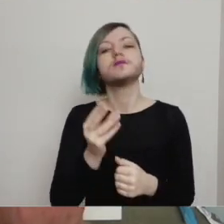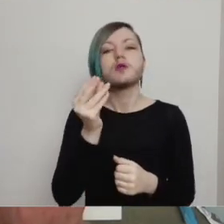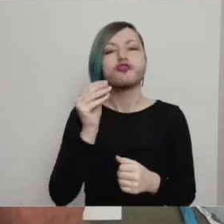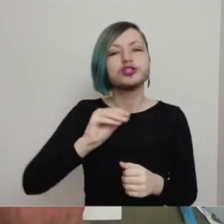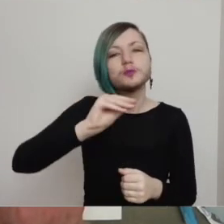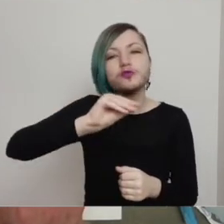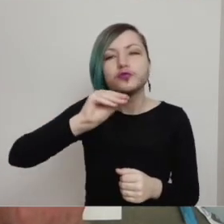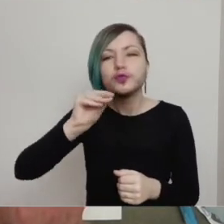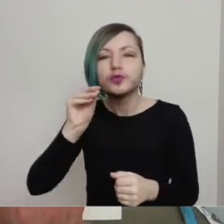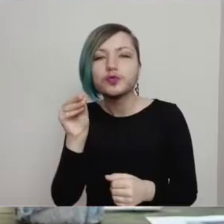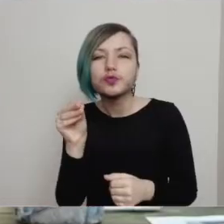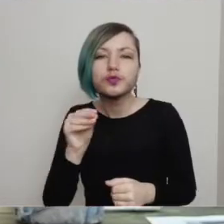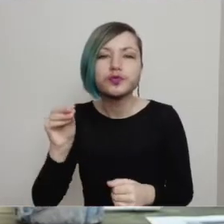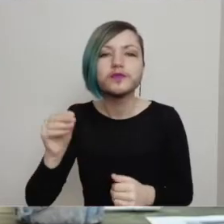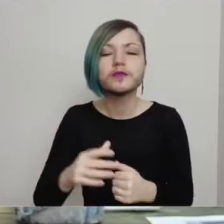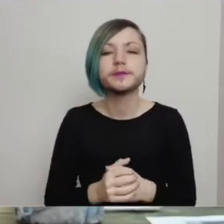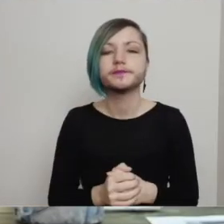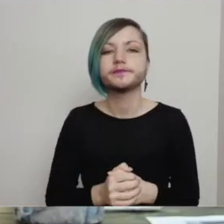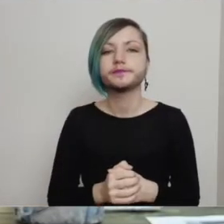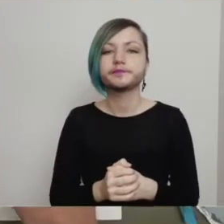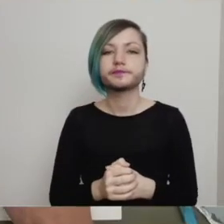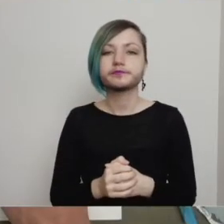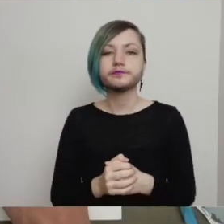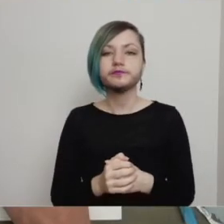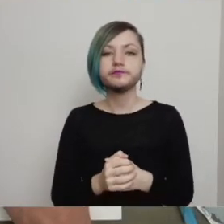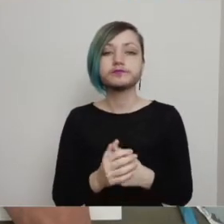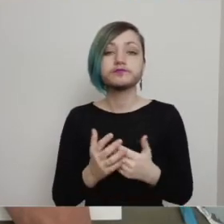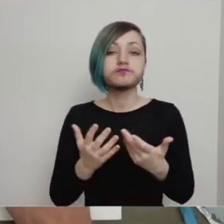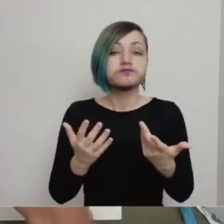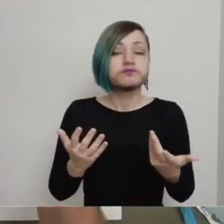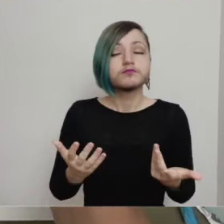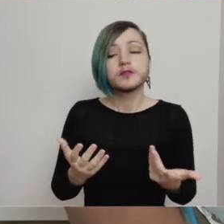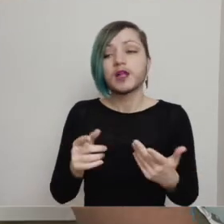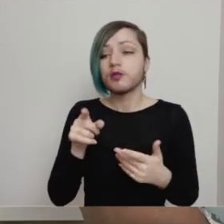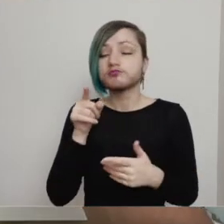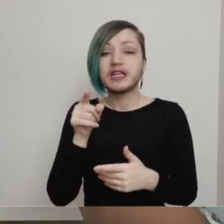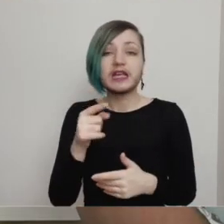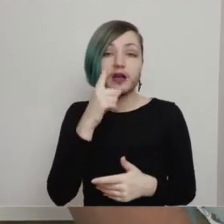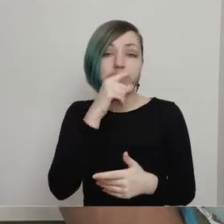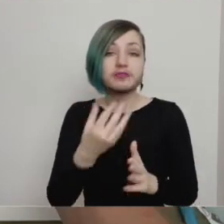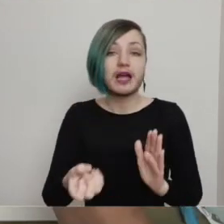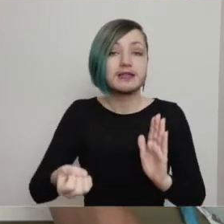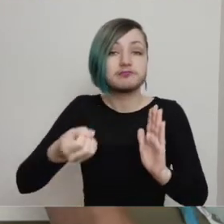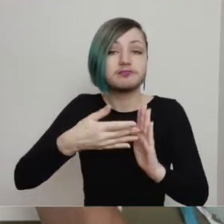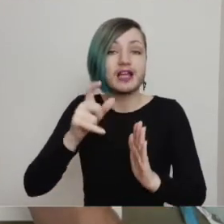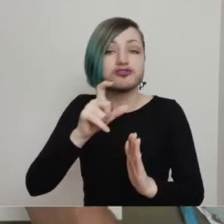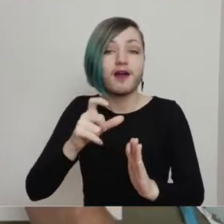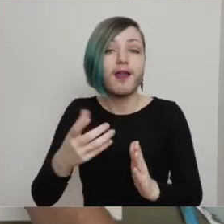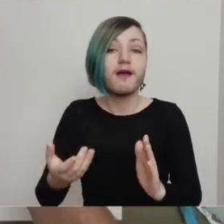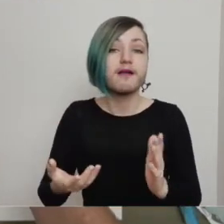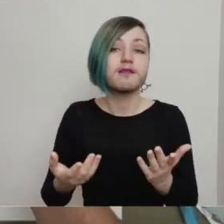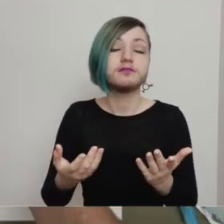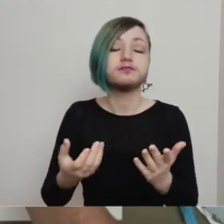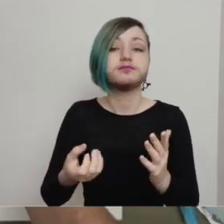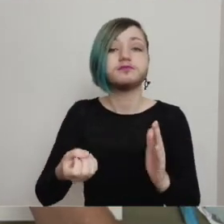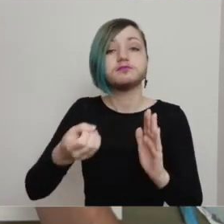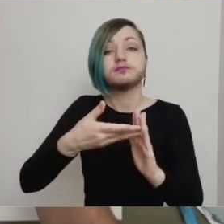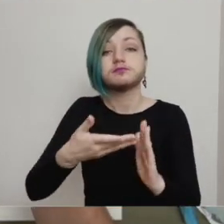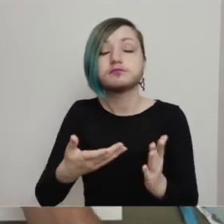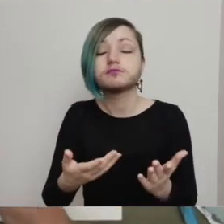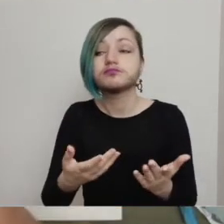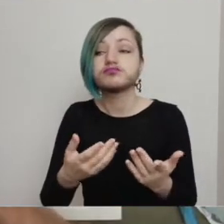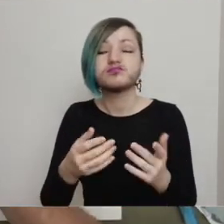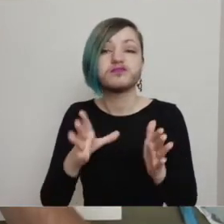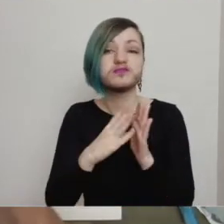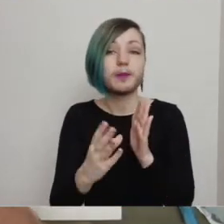moving. Now again, at this point, you could add more colour. You could add a darker blue at the top there. You